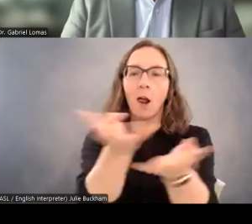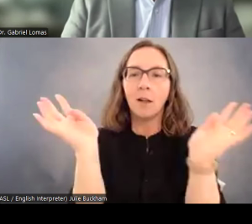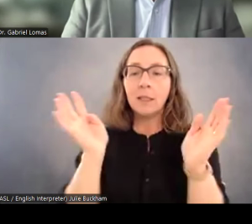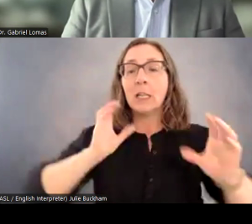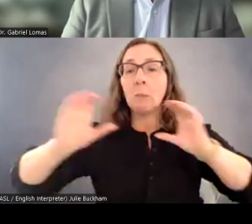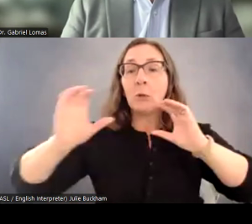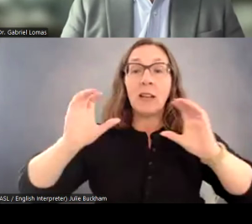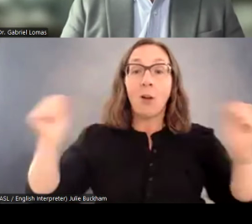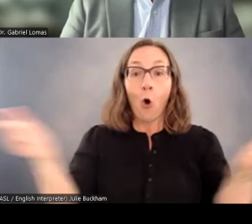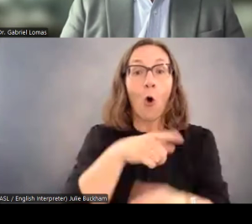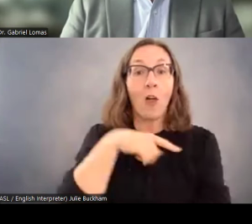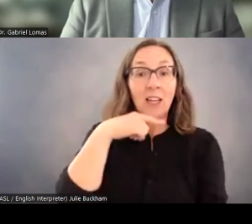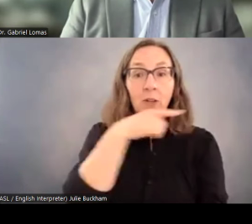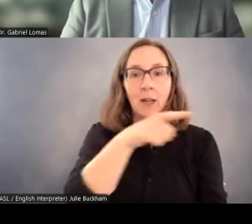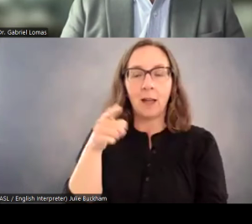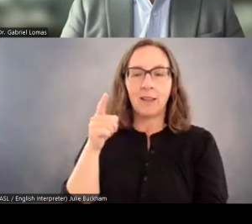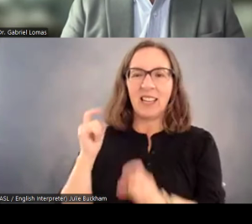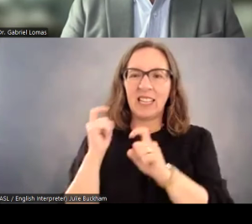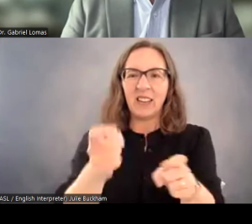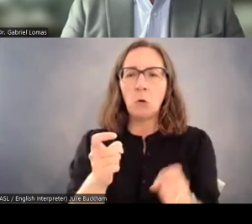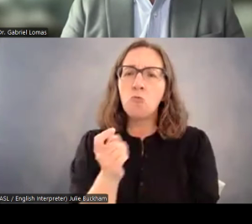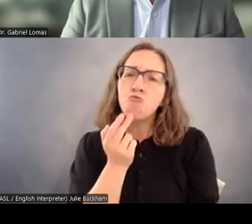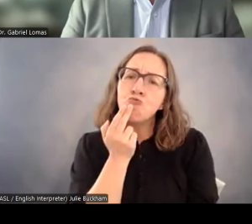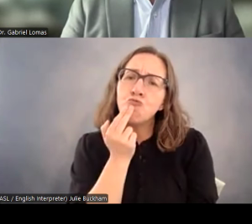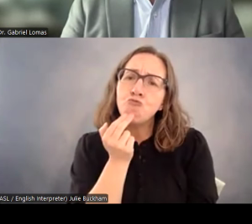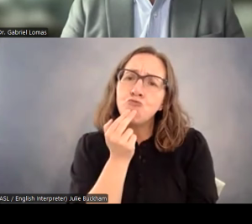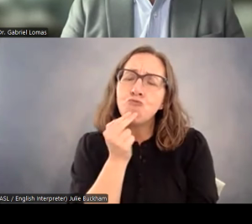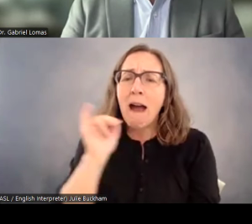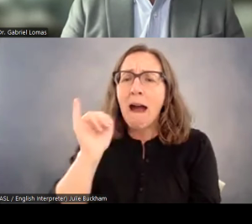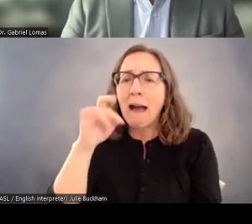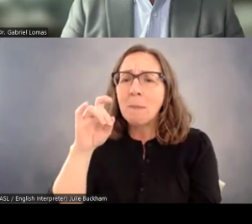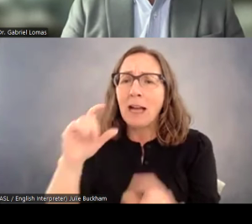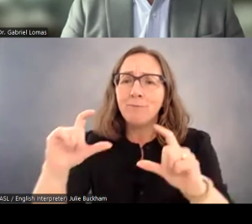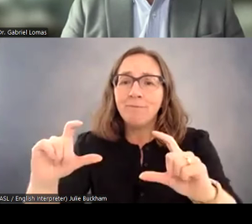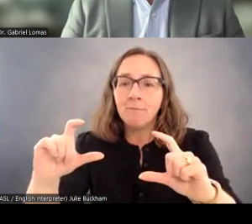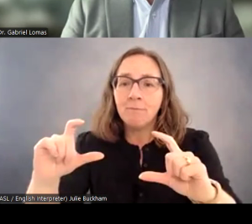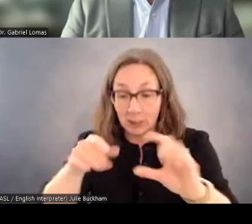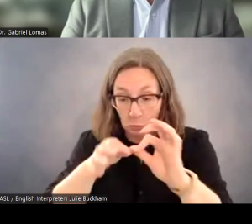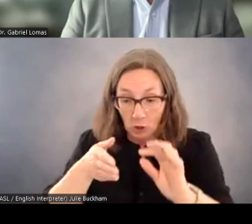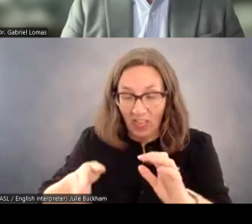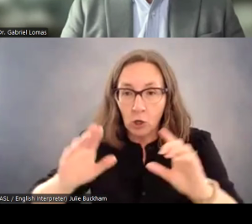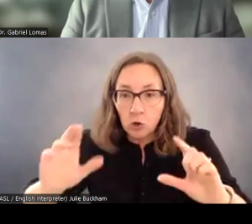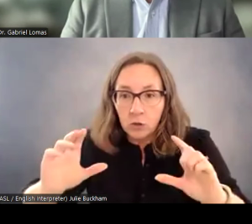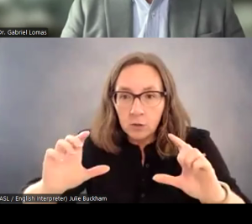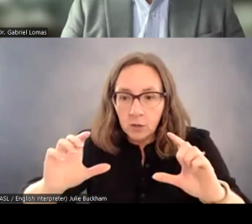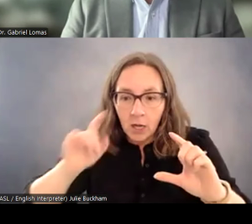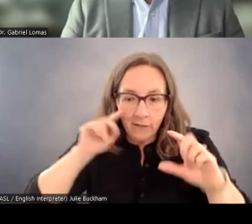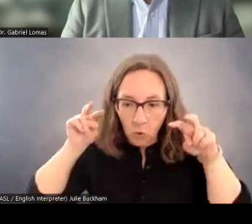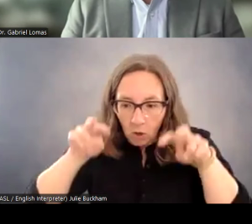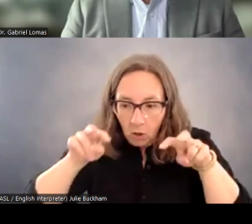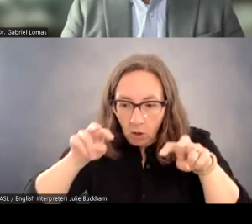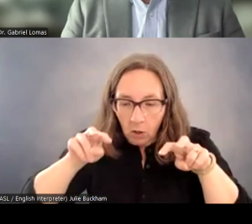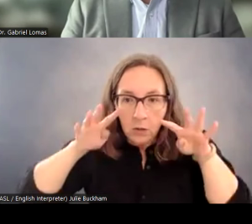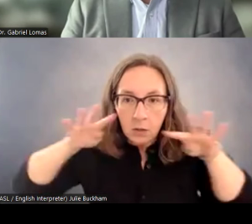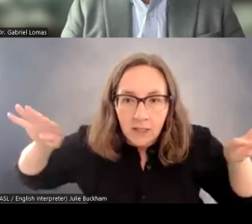communicating and they're hearing, and you're given a teeny little iPad, and that's where your interpreter is, and that's where you have to watch.